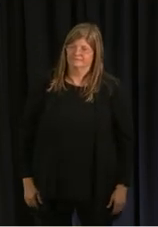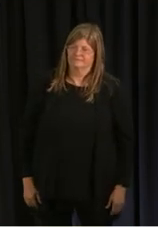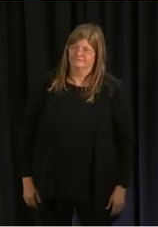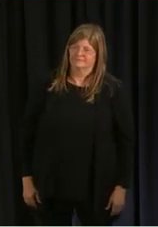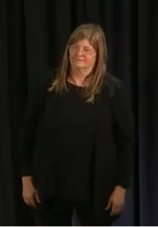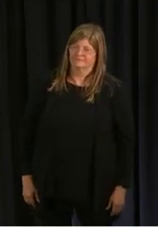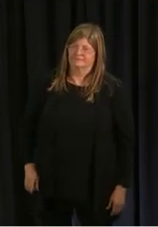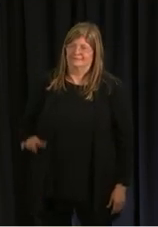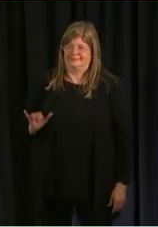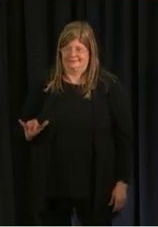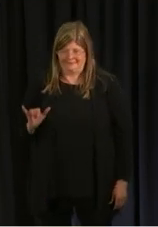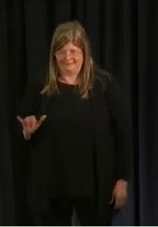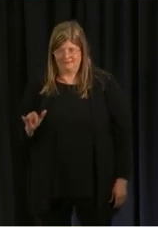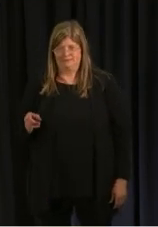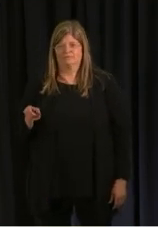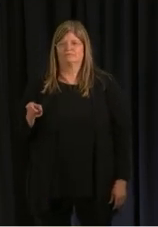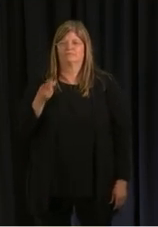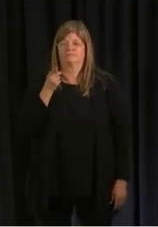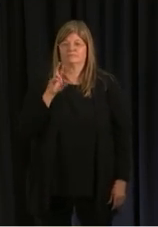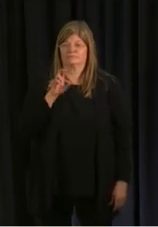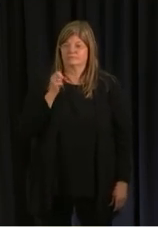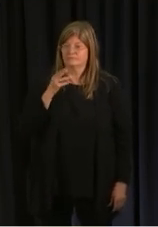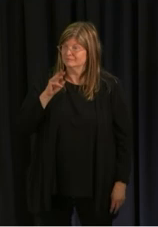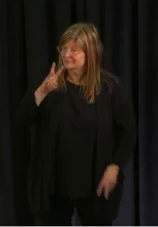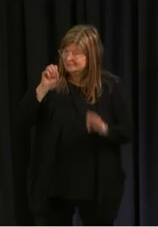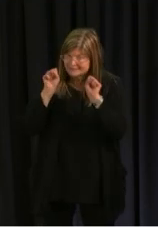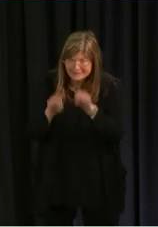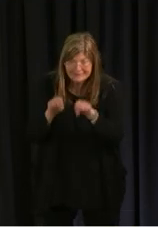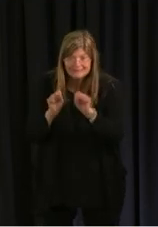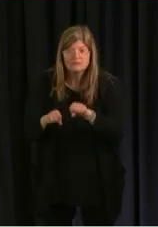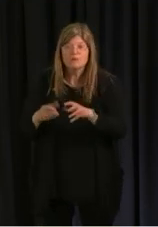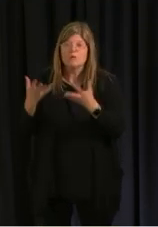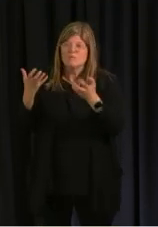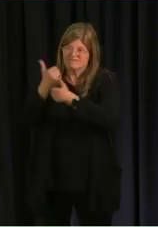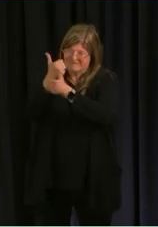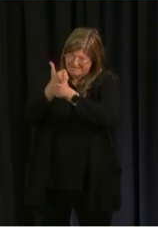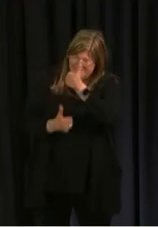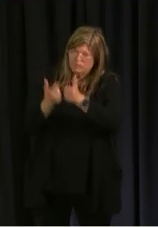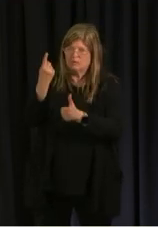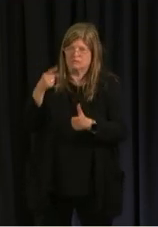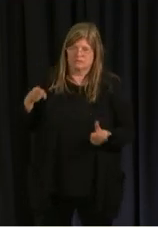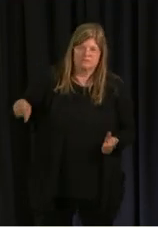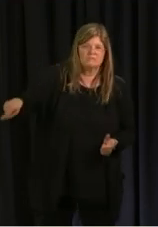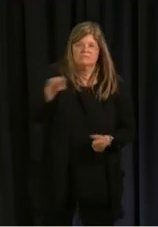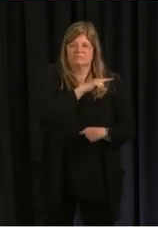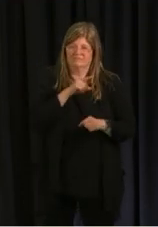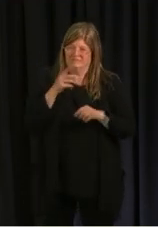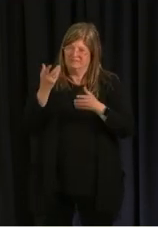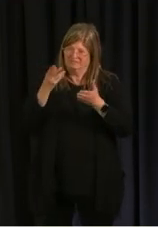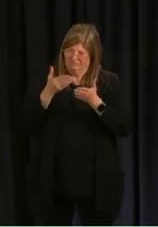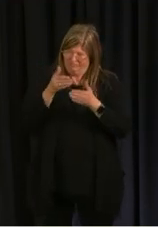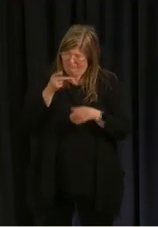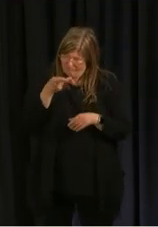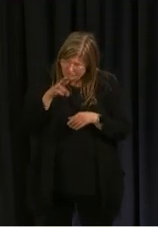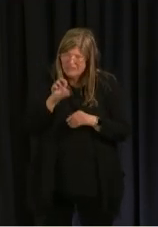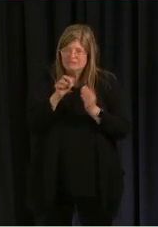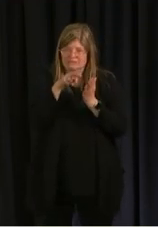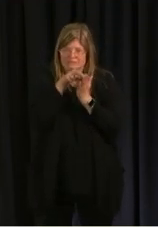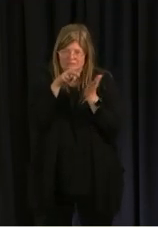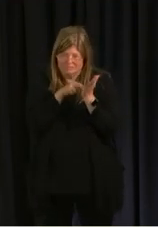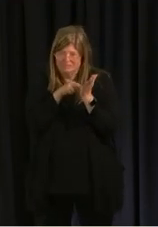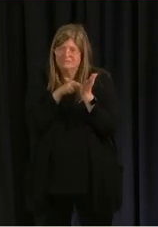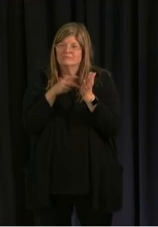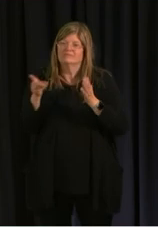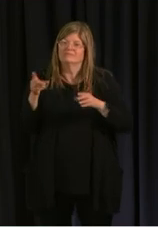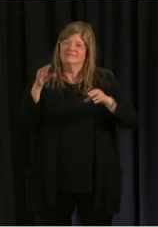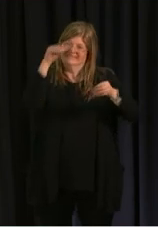Yes, if anyone who pre-registers, they're going to be in our system, and then when it's their turn, we